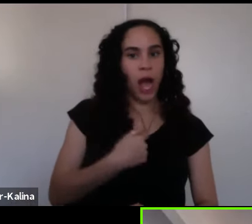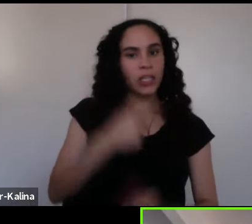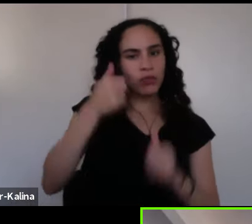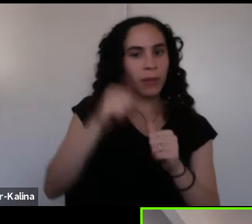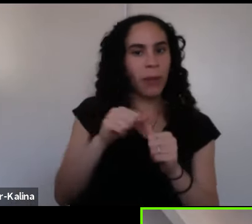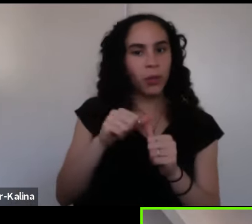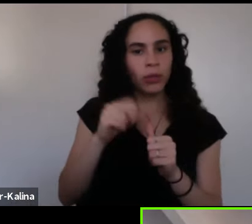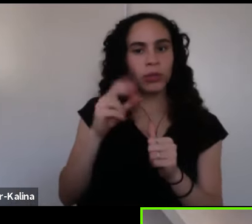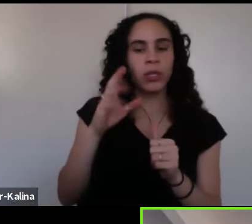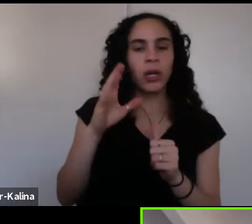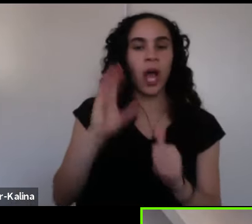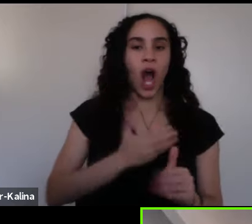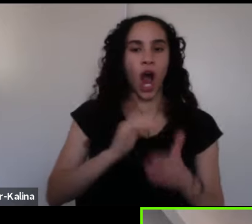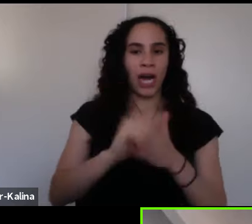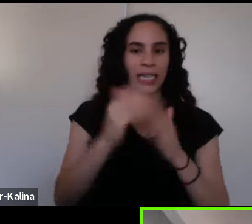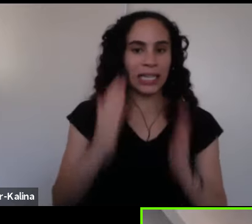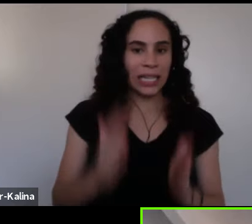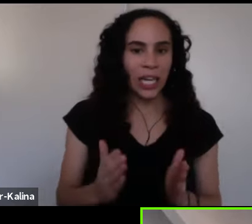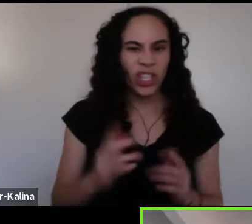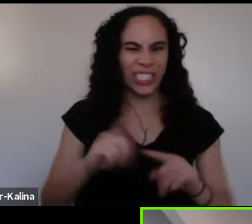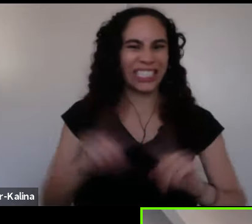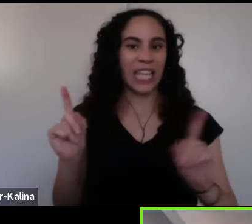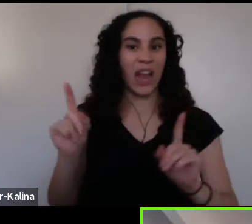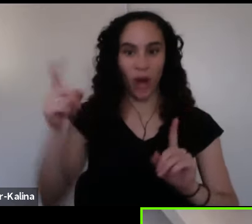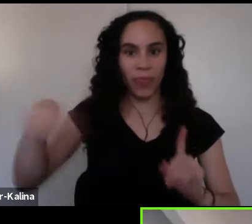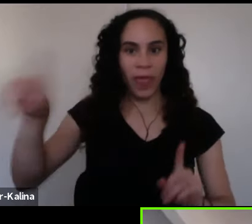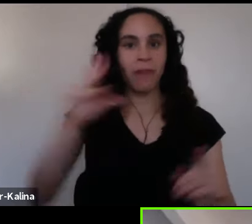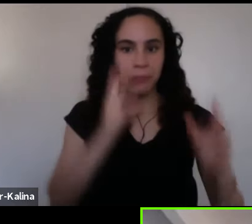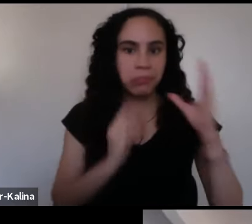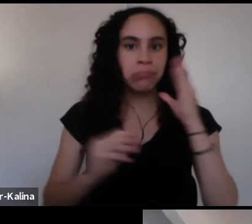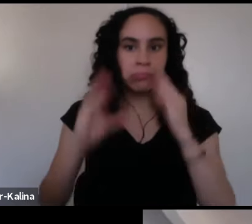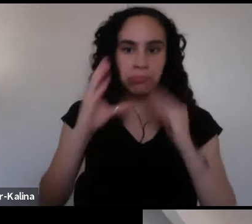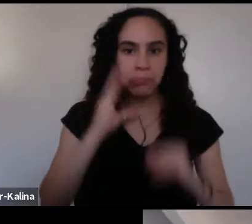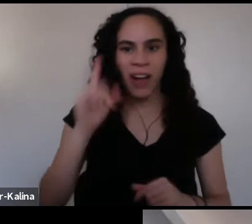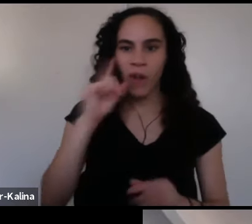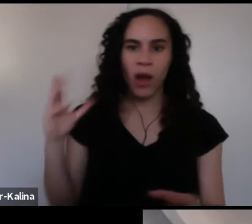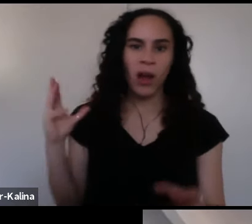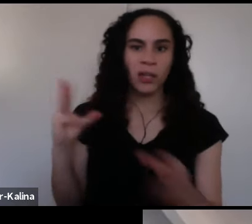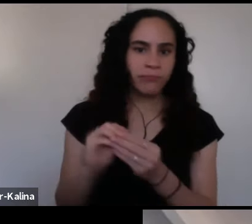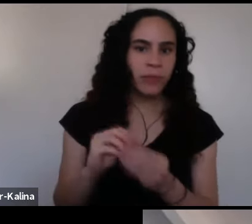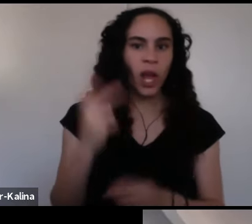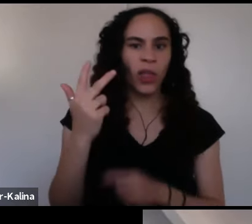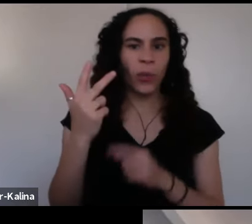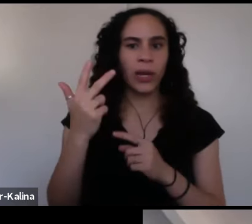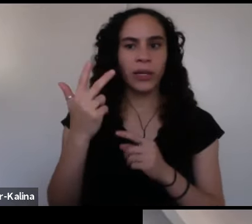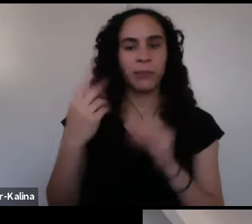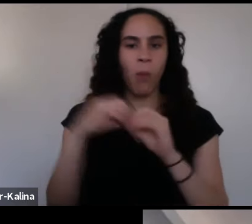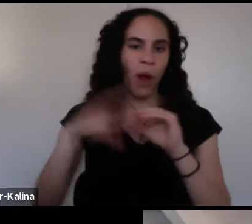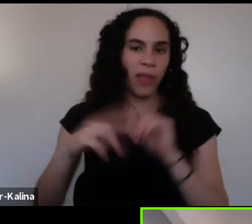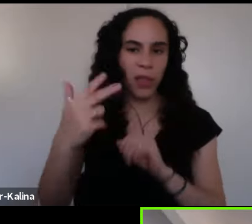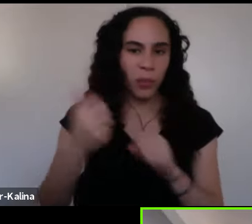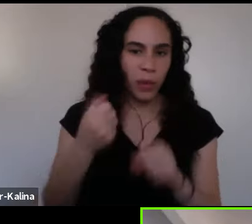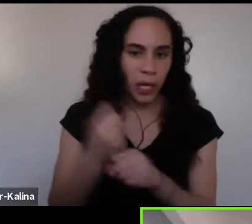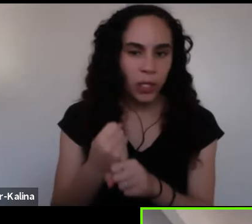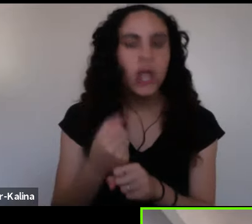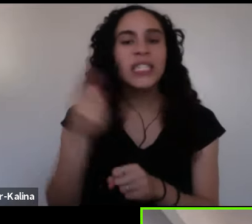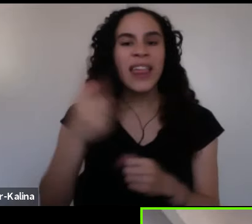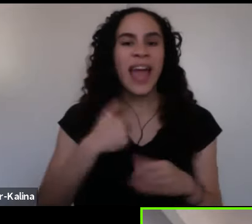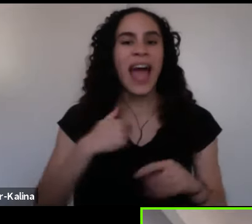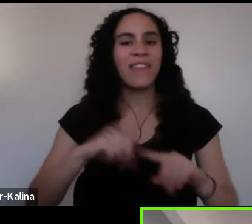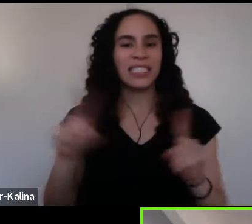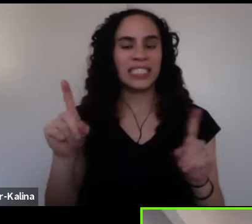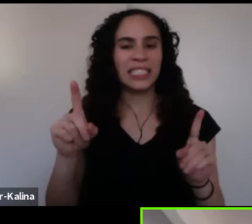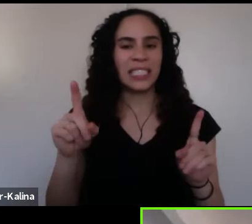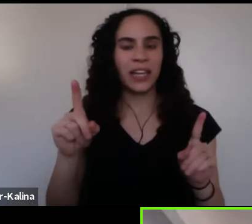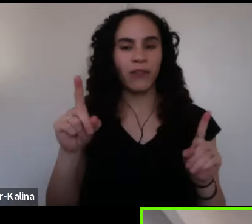in that they've gone through this for the past 3+ years, right? And so they do have a different lens, I believe, than other executives.